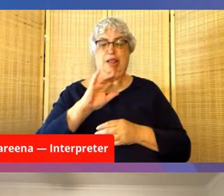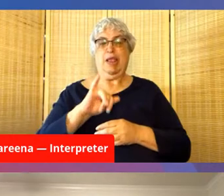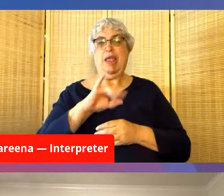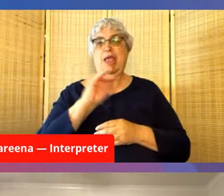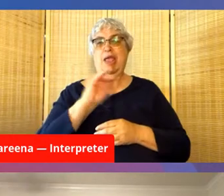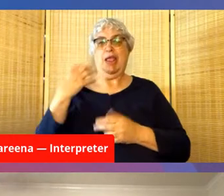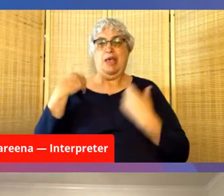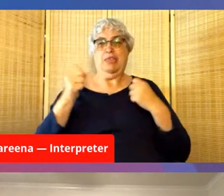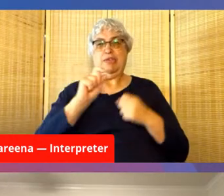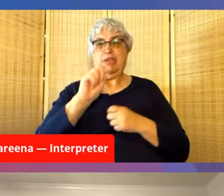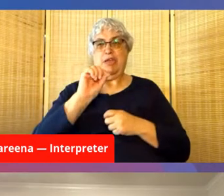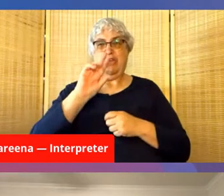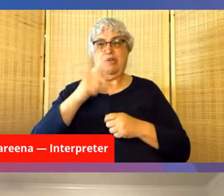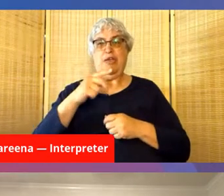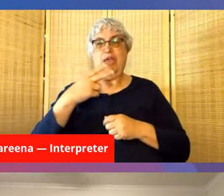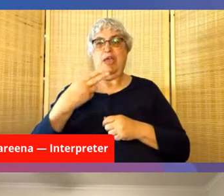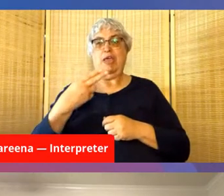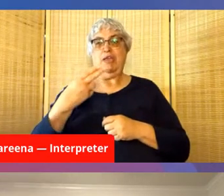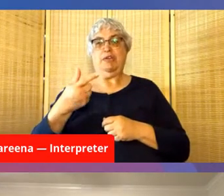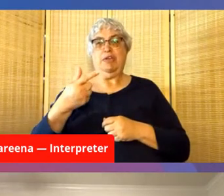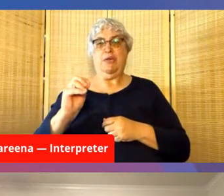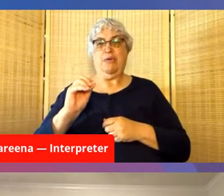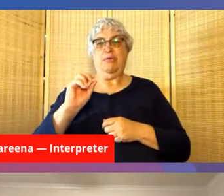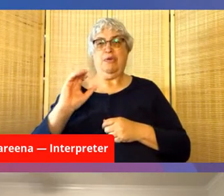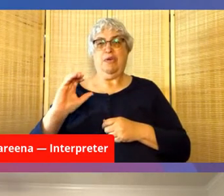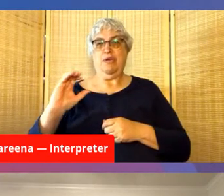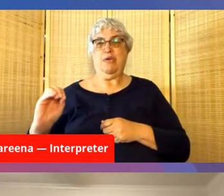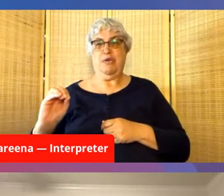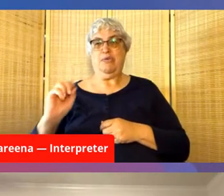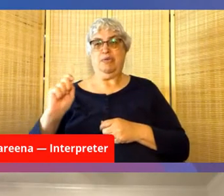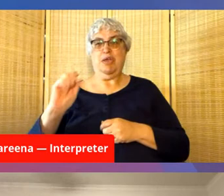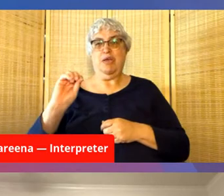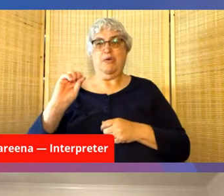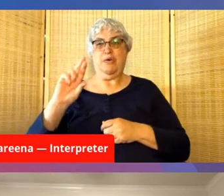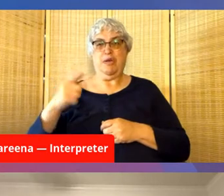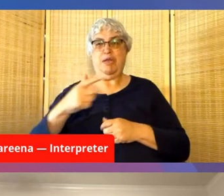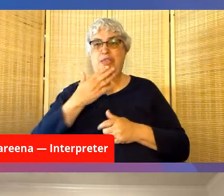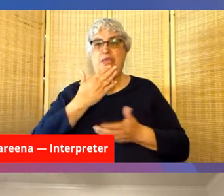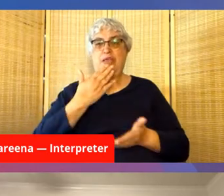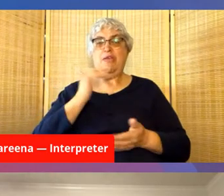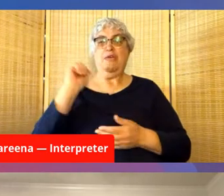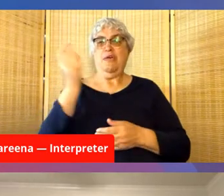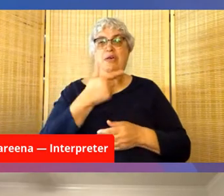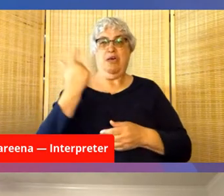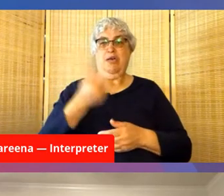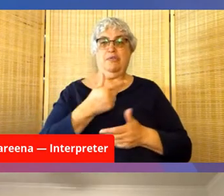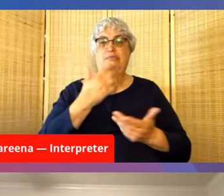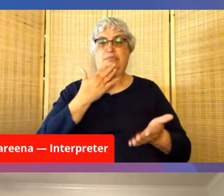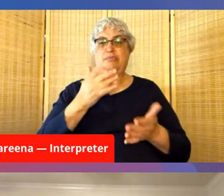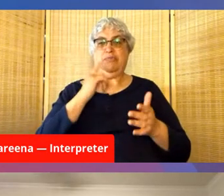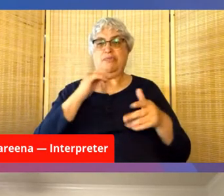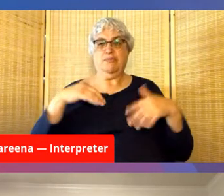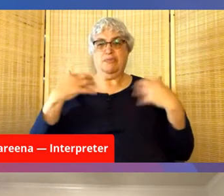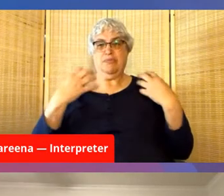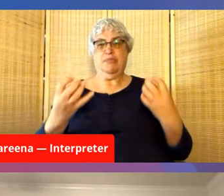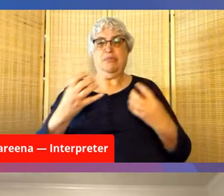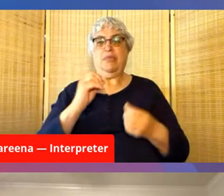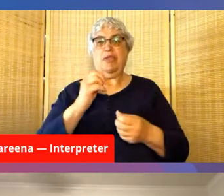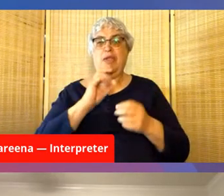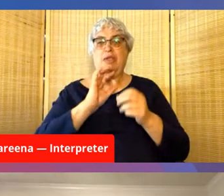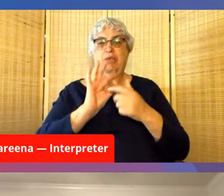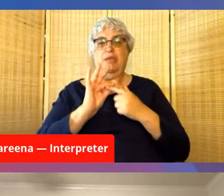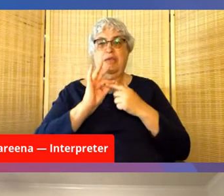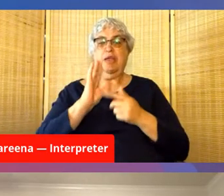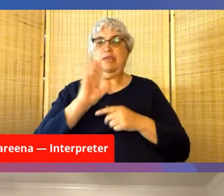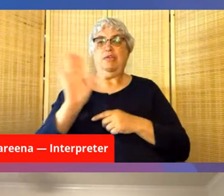spiritualityandhealth.org and HGOco.org. Great. Thanks again to everyone. And thank you to our audience, especially for joining us